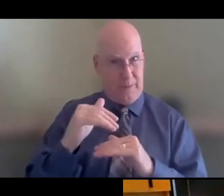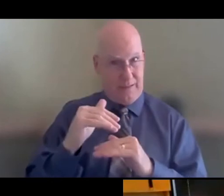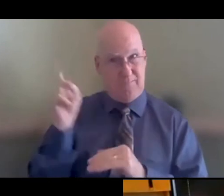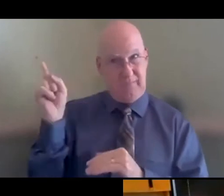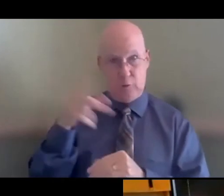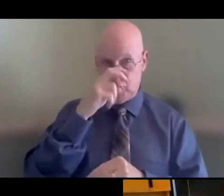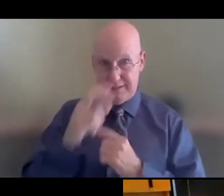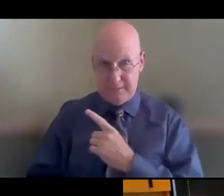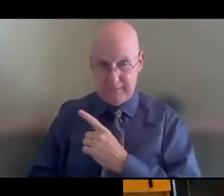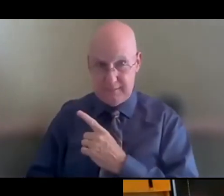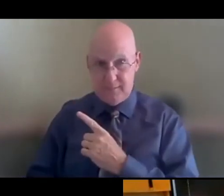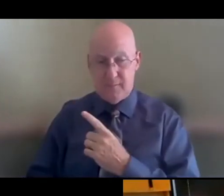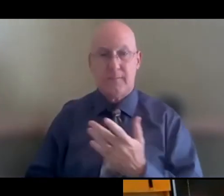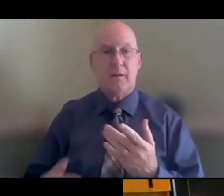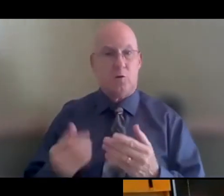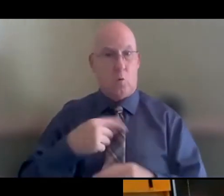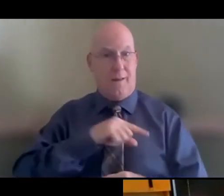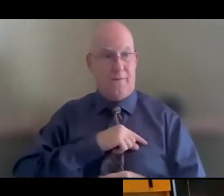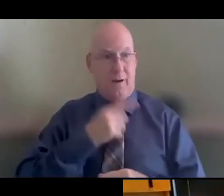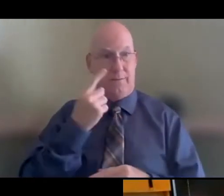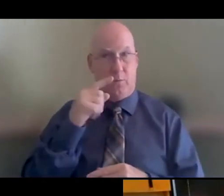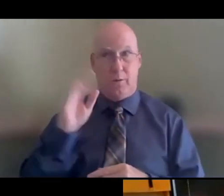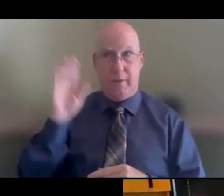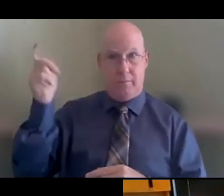be under to be eligible for those programs.